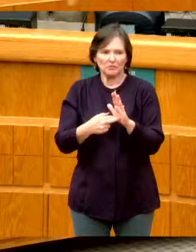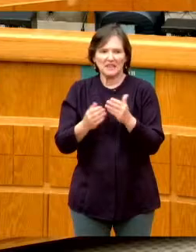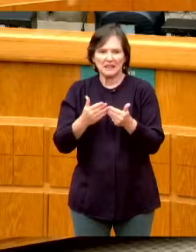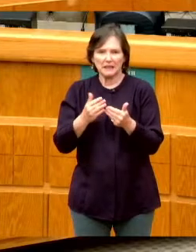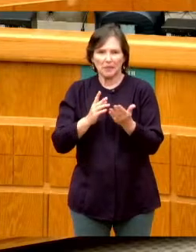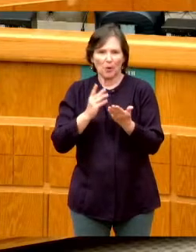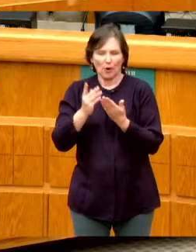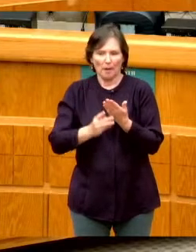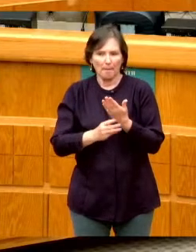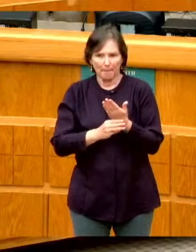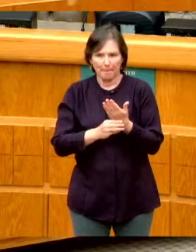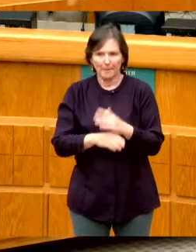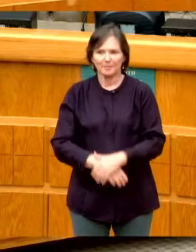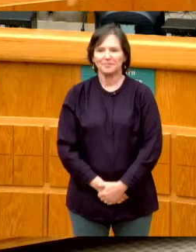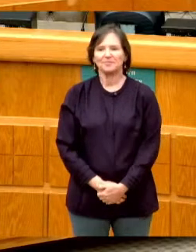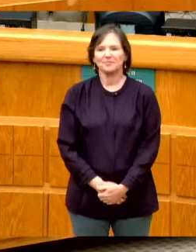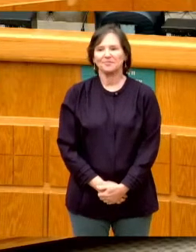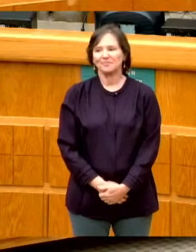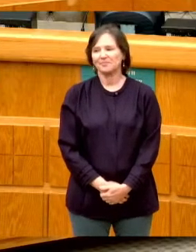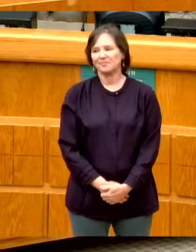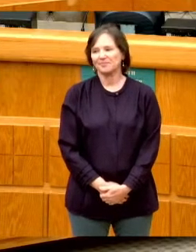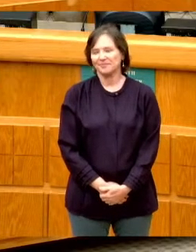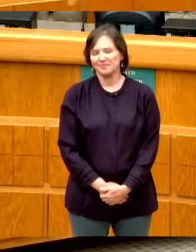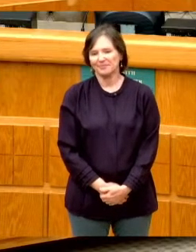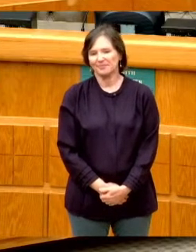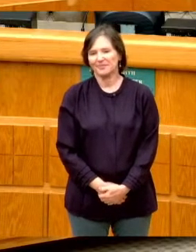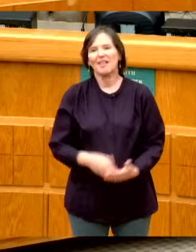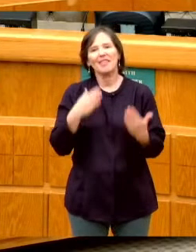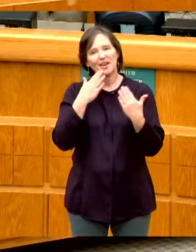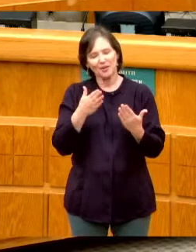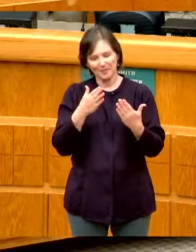site. Thank you. Okay, so